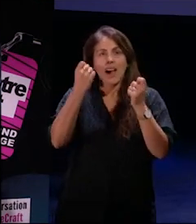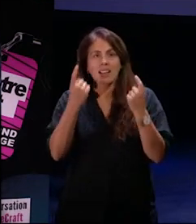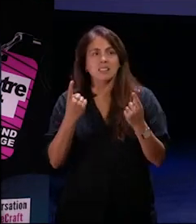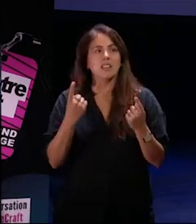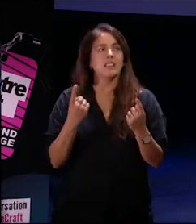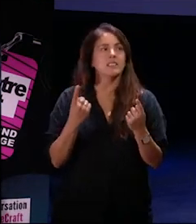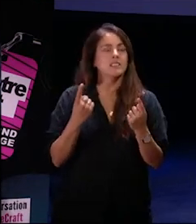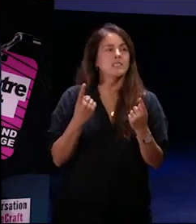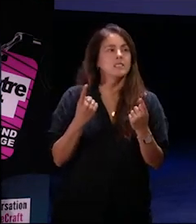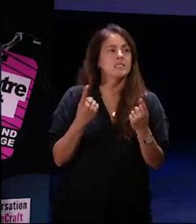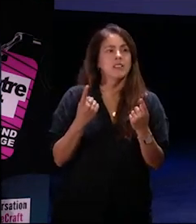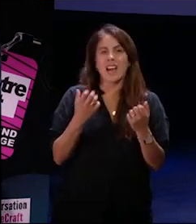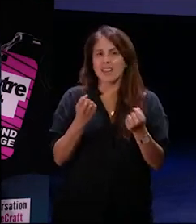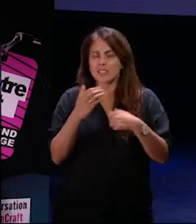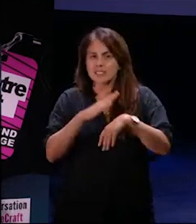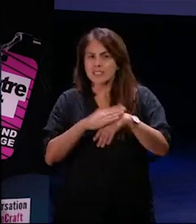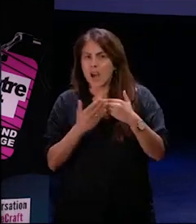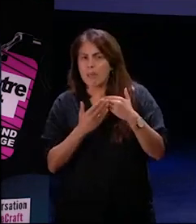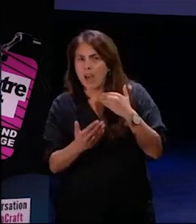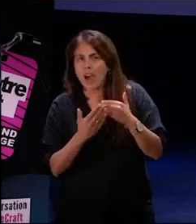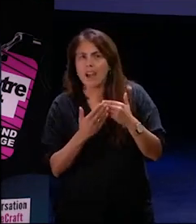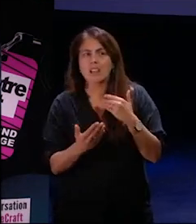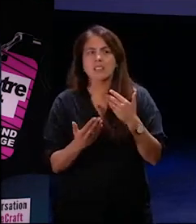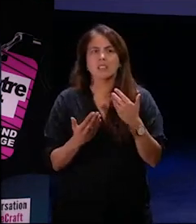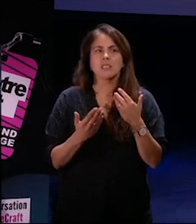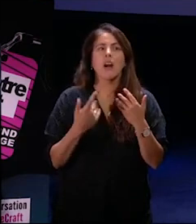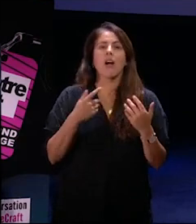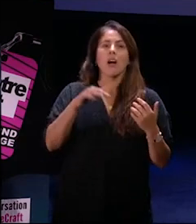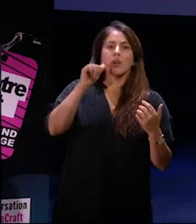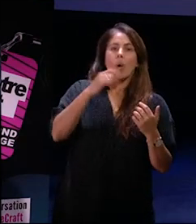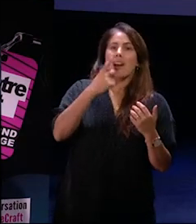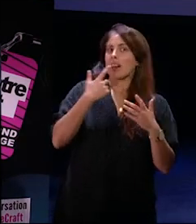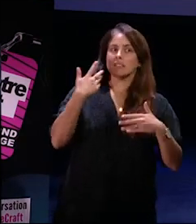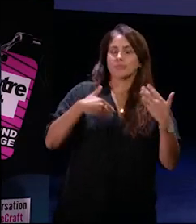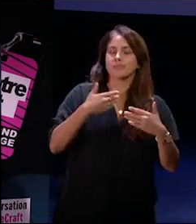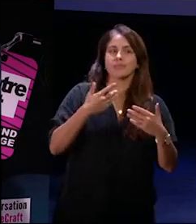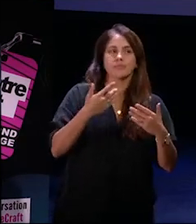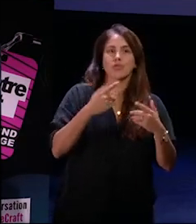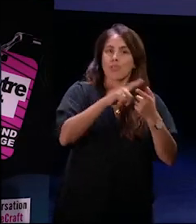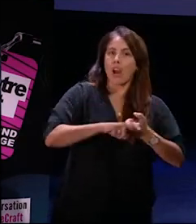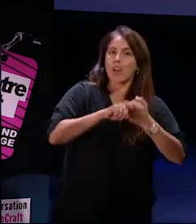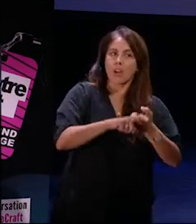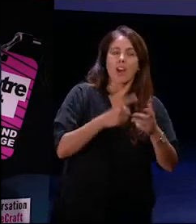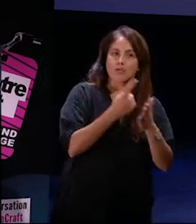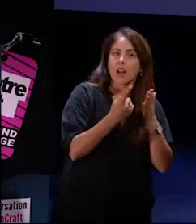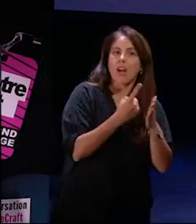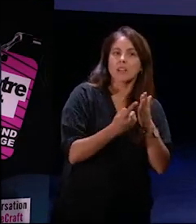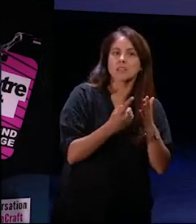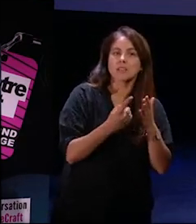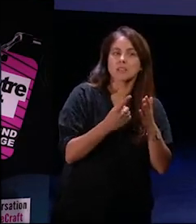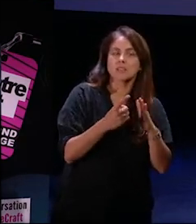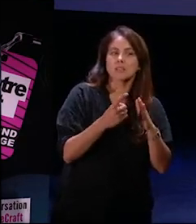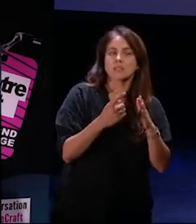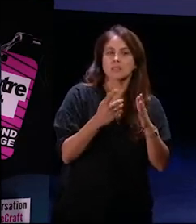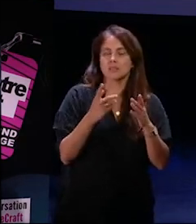there's a timeline in order to know that you can just rely on your freelancing and